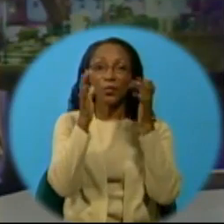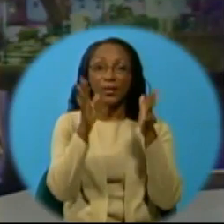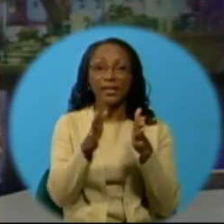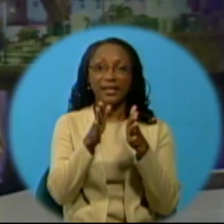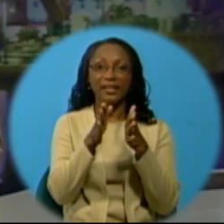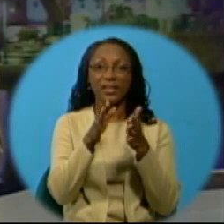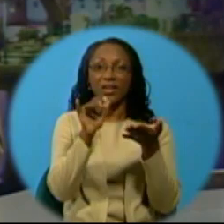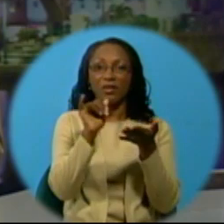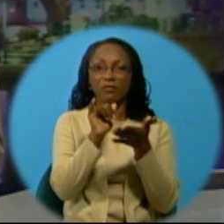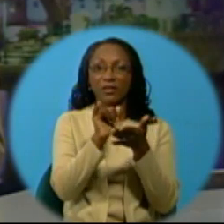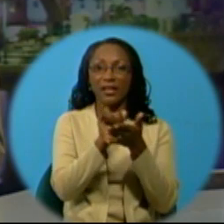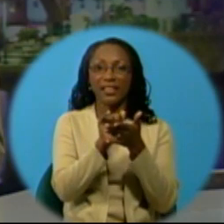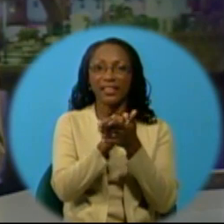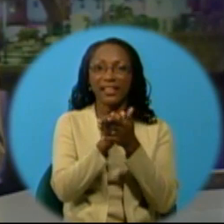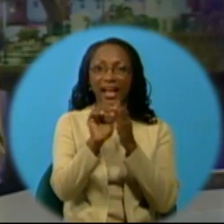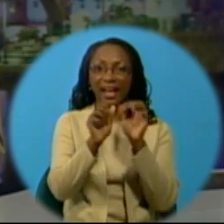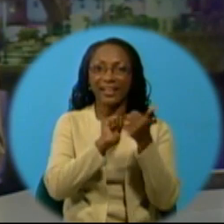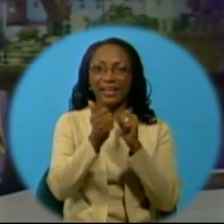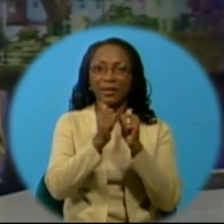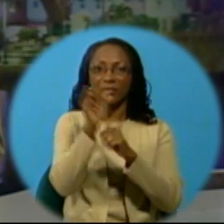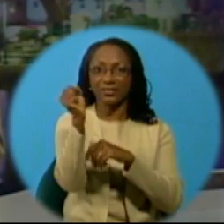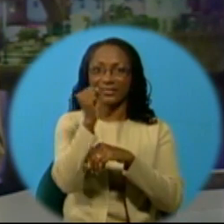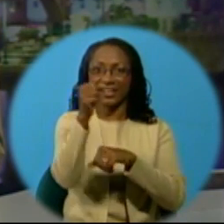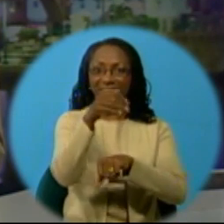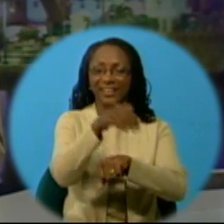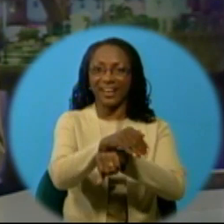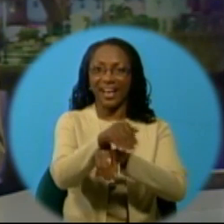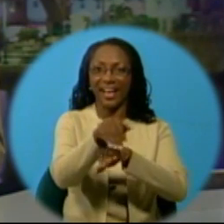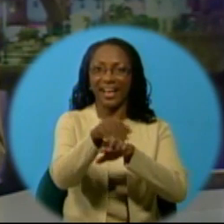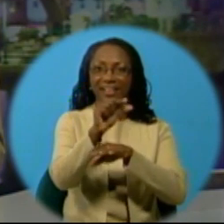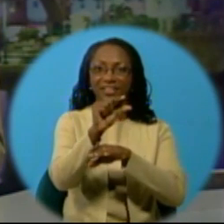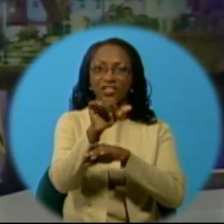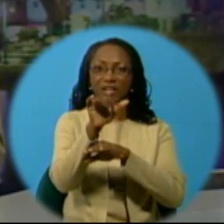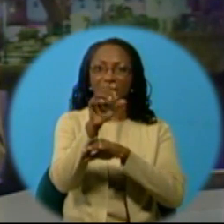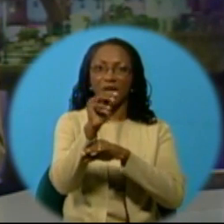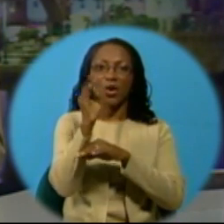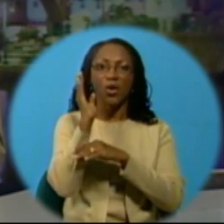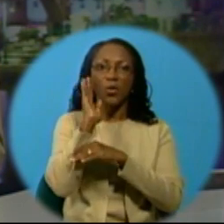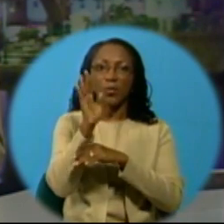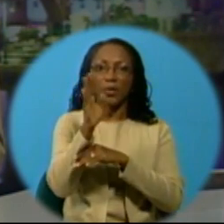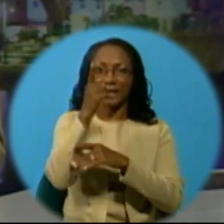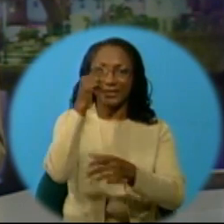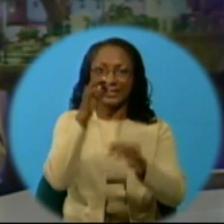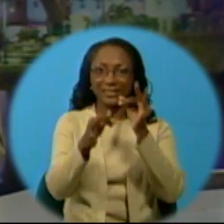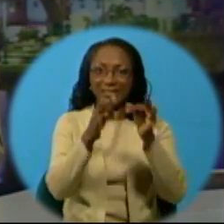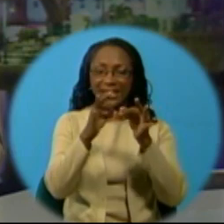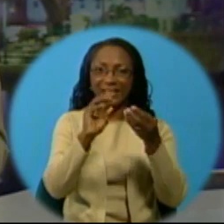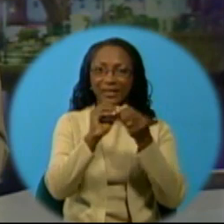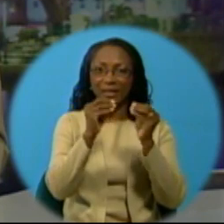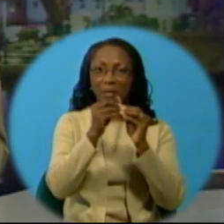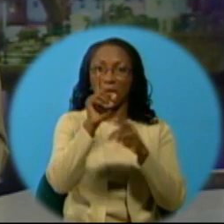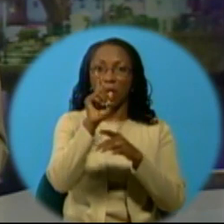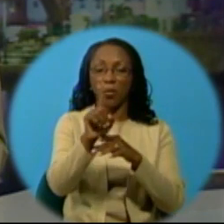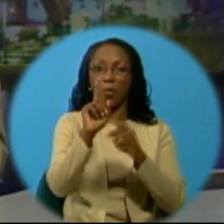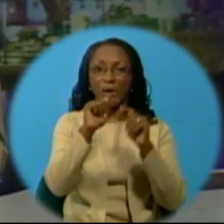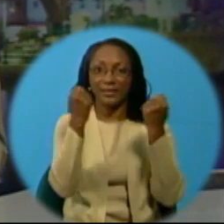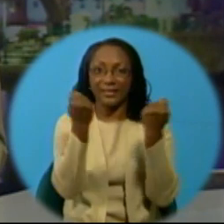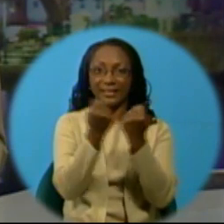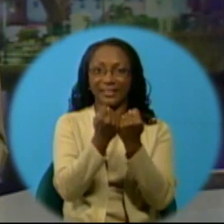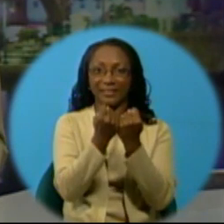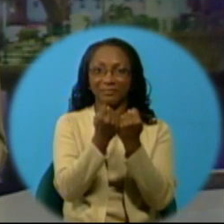that LSC Pinelands game on Saturday night at the gym will most likely determine the #1 seed going into the